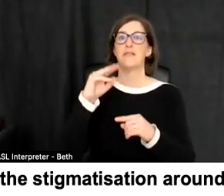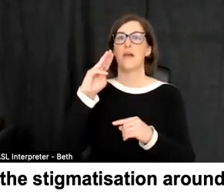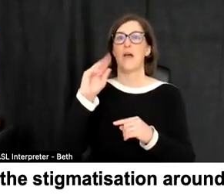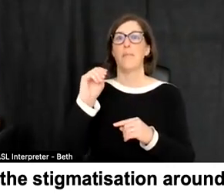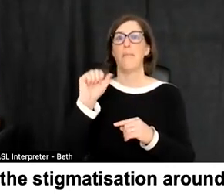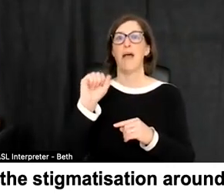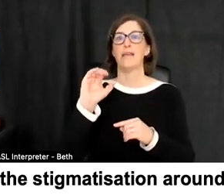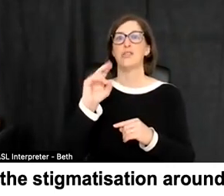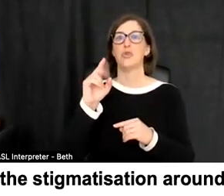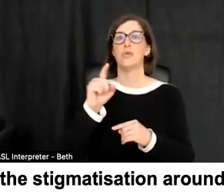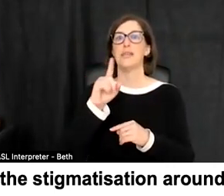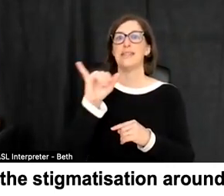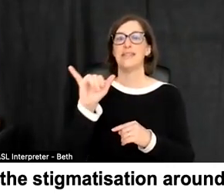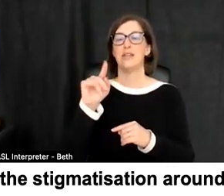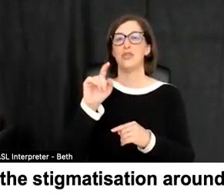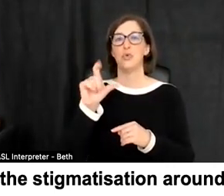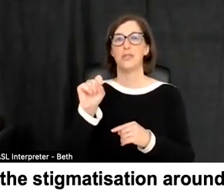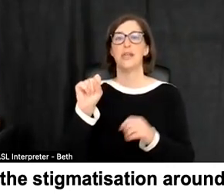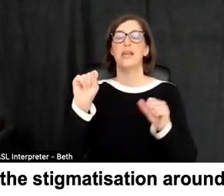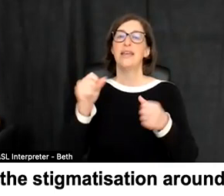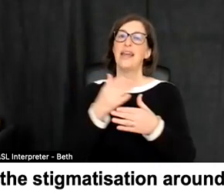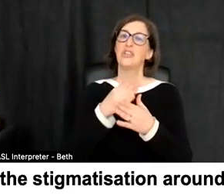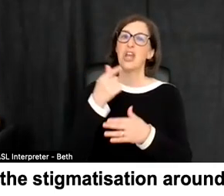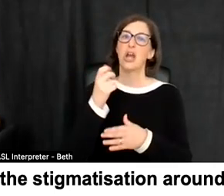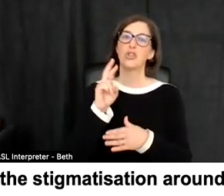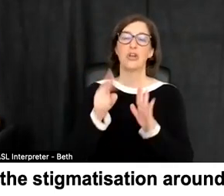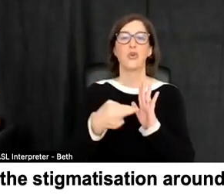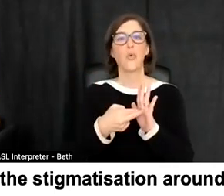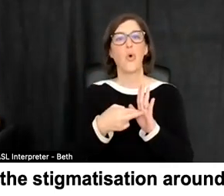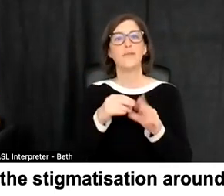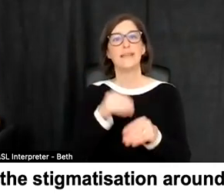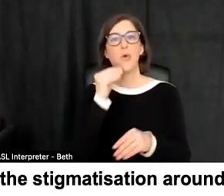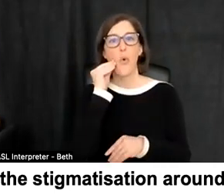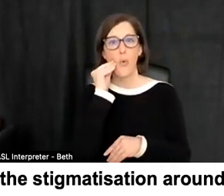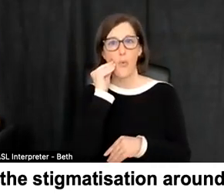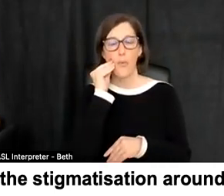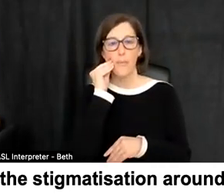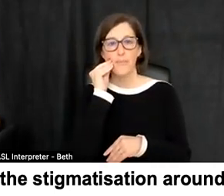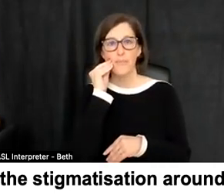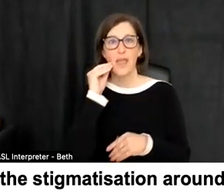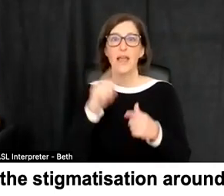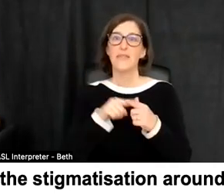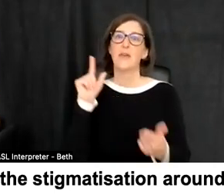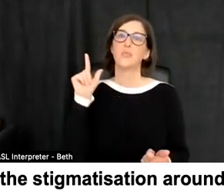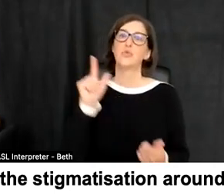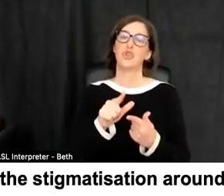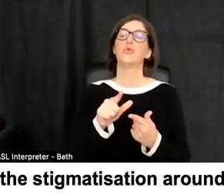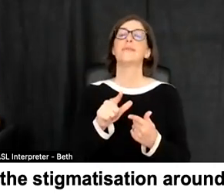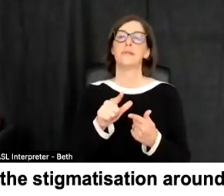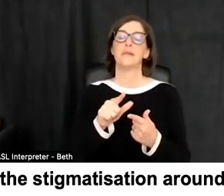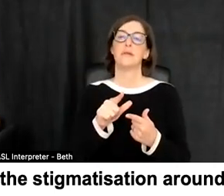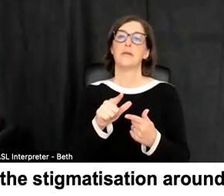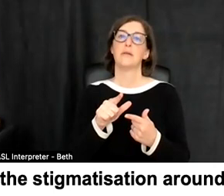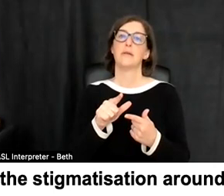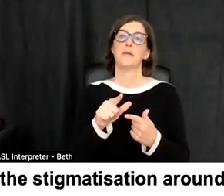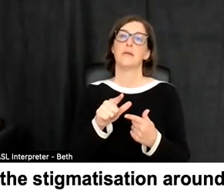to then share the gender roles, to share the roles within the household that would then reduce the